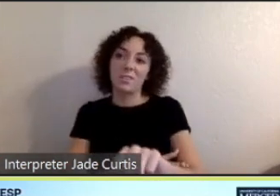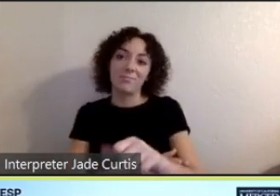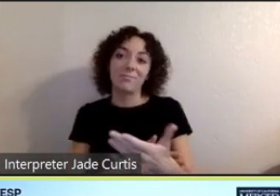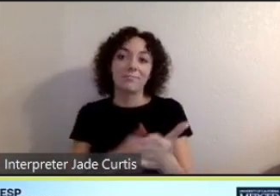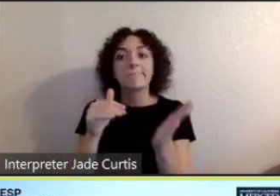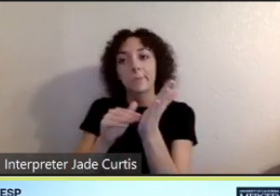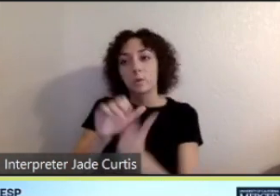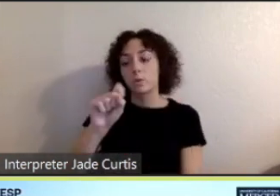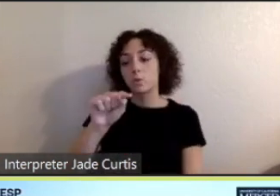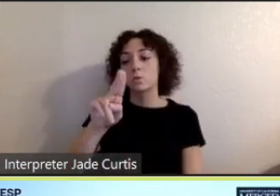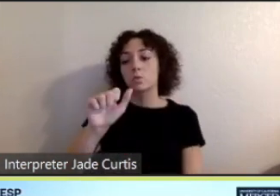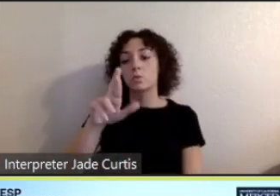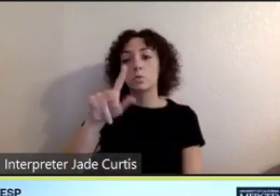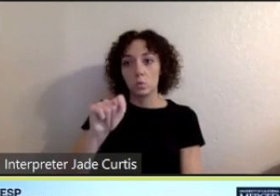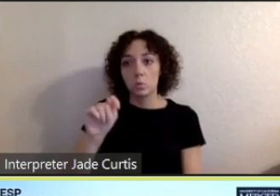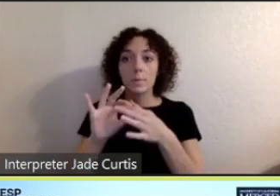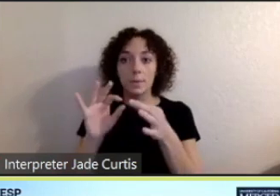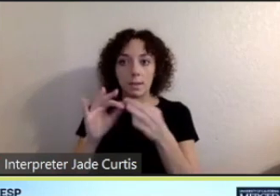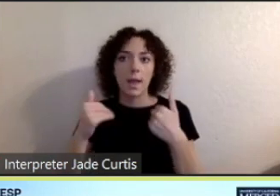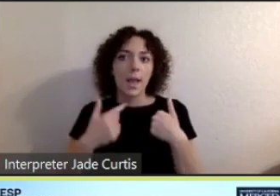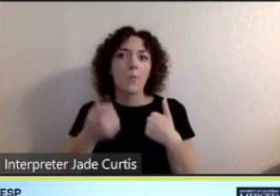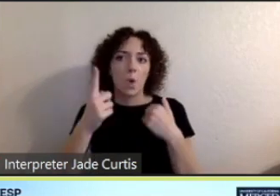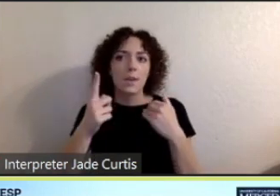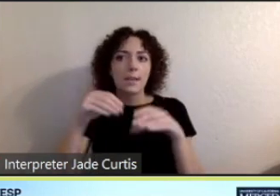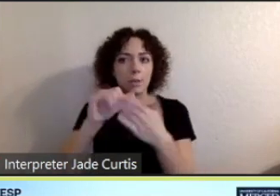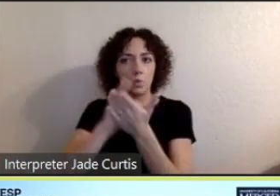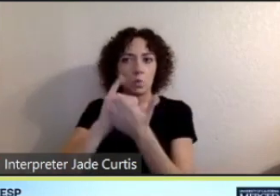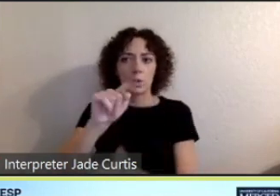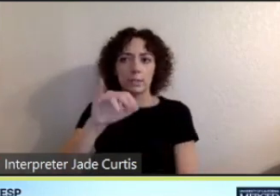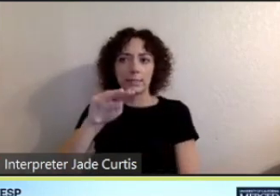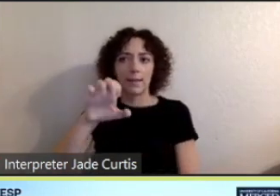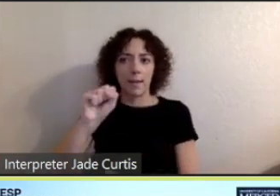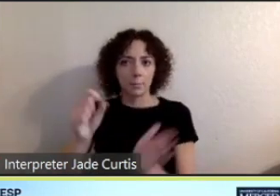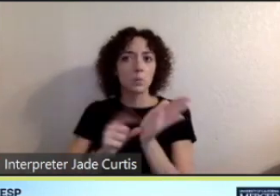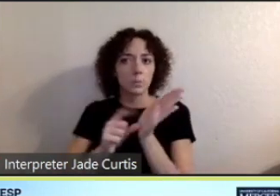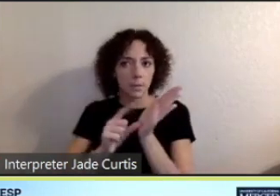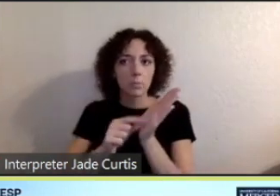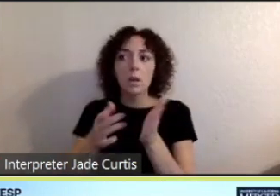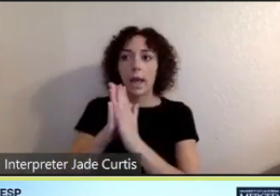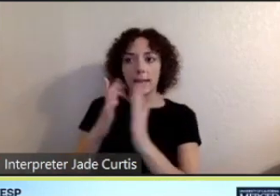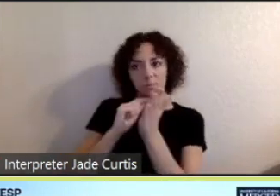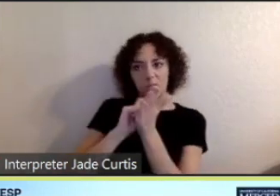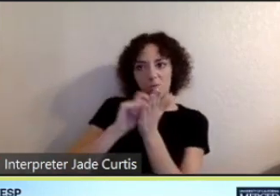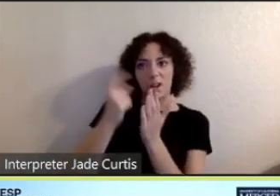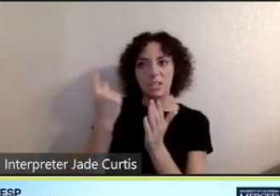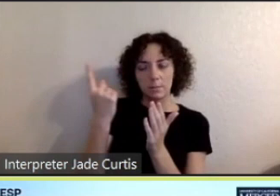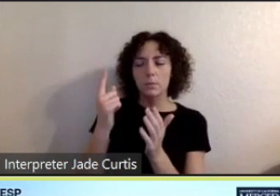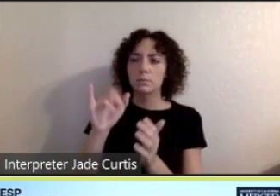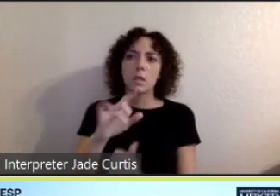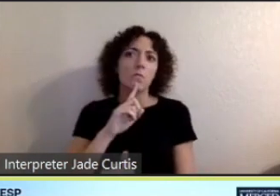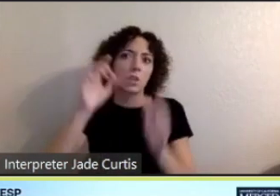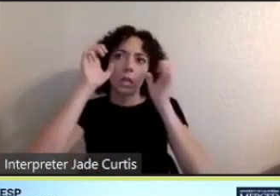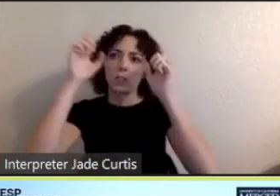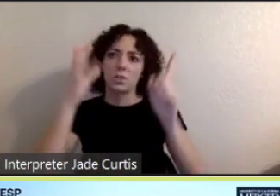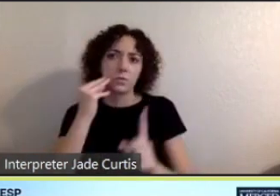mentioned that I had an op-ed in the New York Times that I wrote. They asked me to write something, and it was an educational experience for me because my first